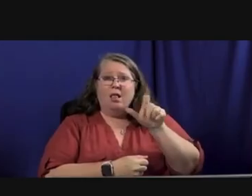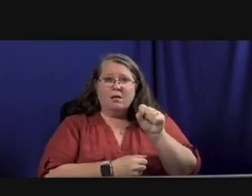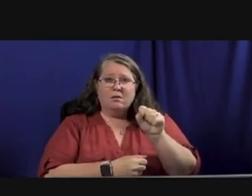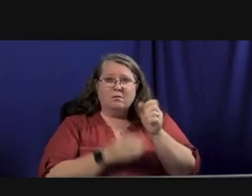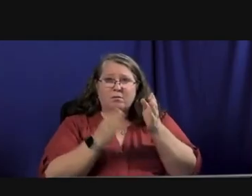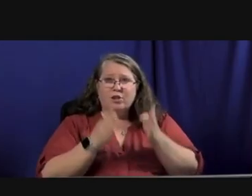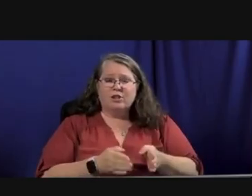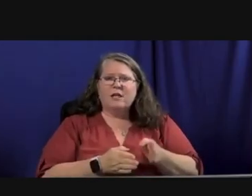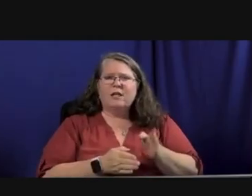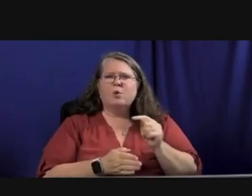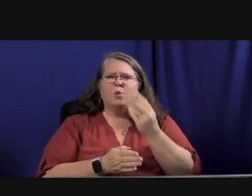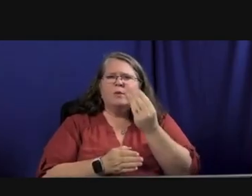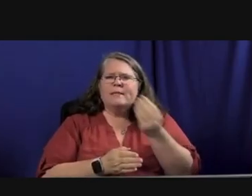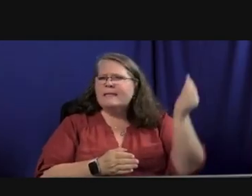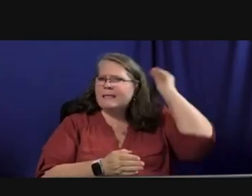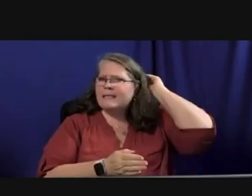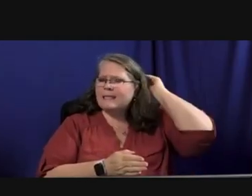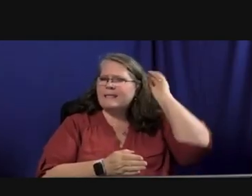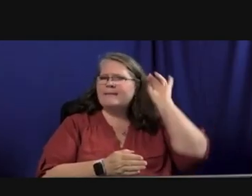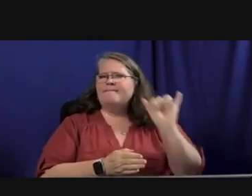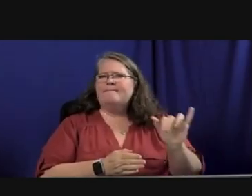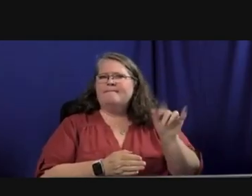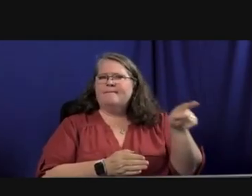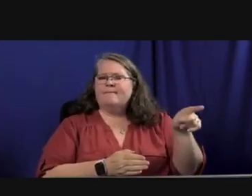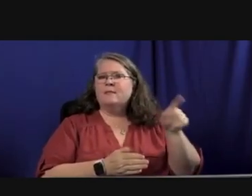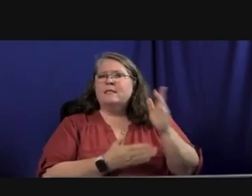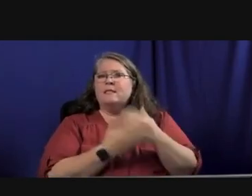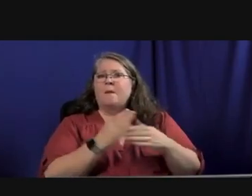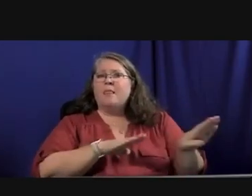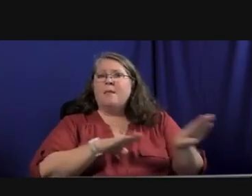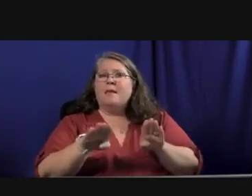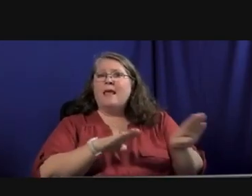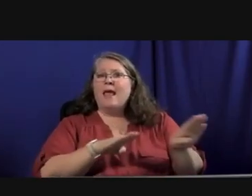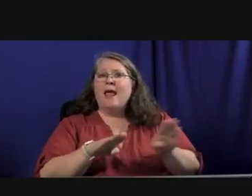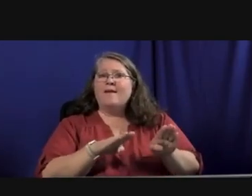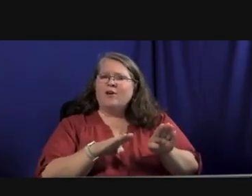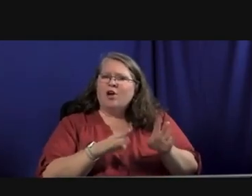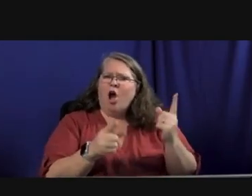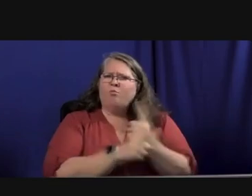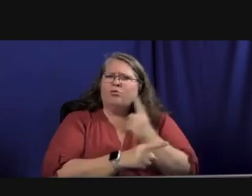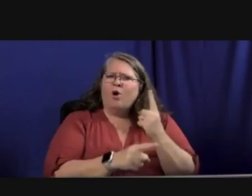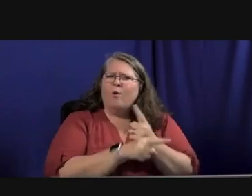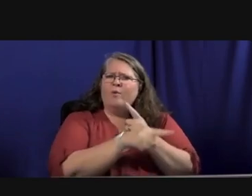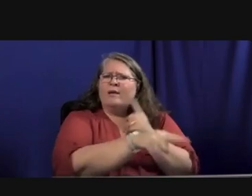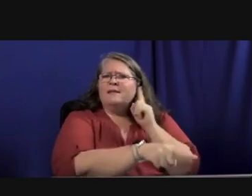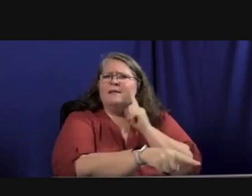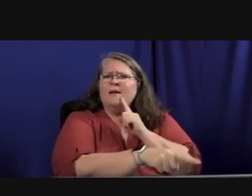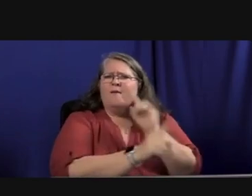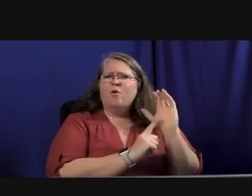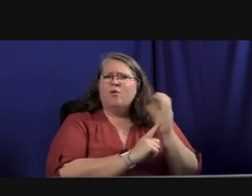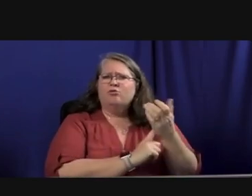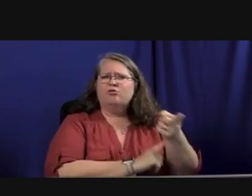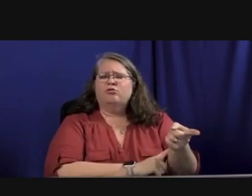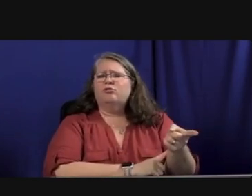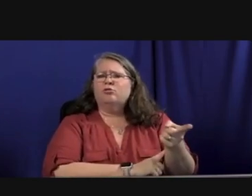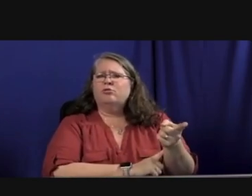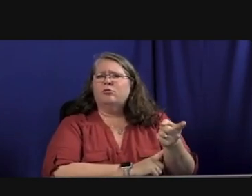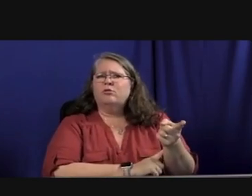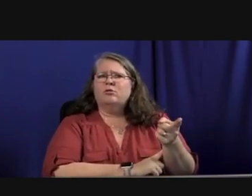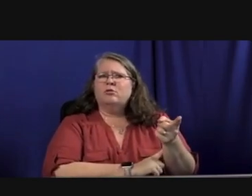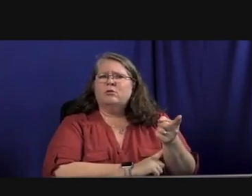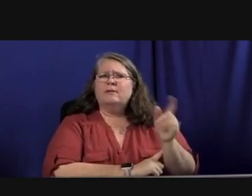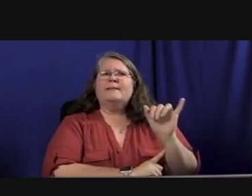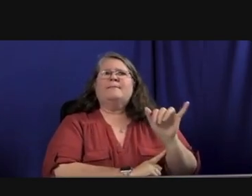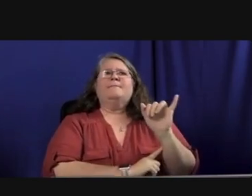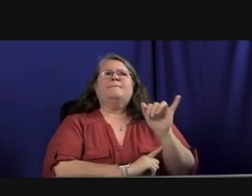When you work with a deaf plus individual, it's really important and vital to keep in mind that the behavior